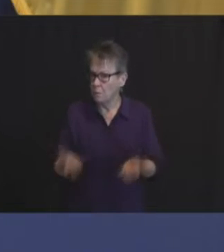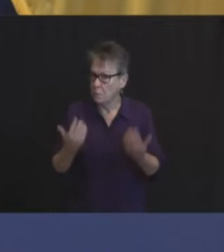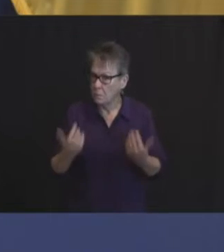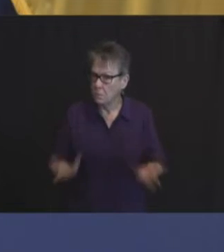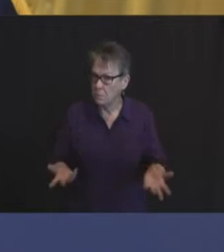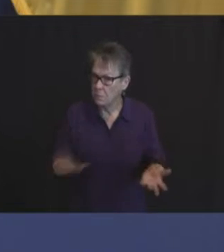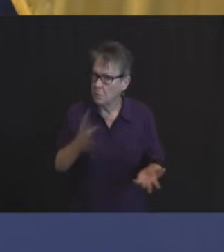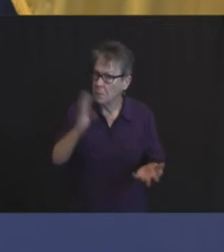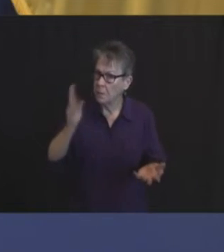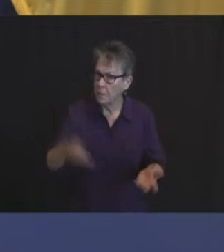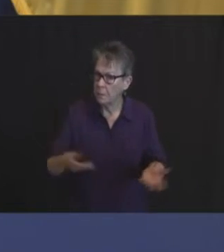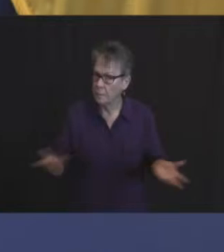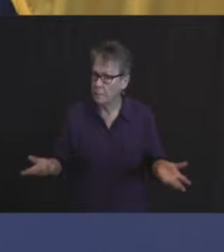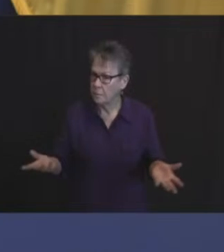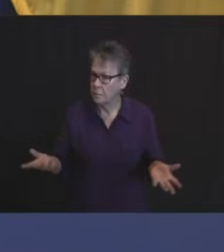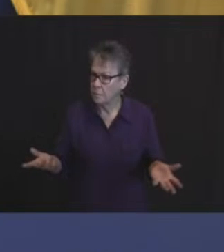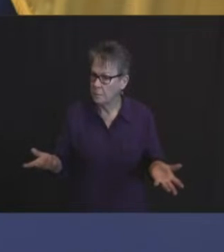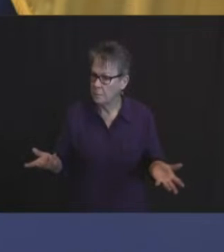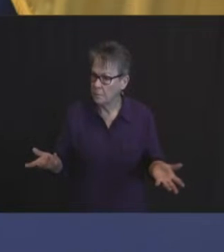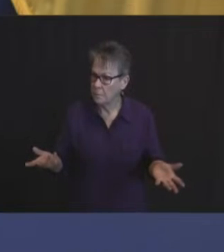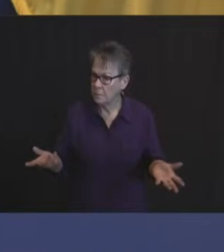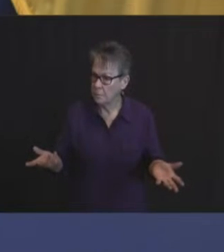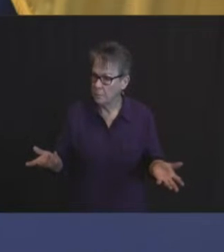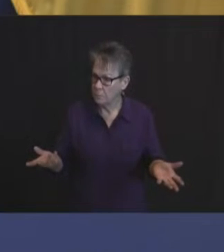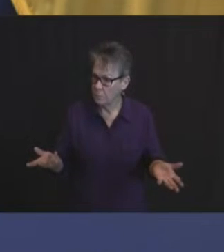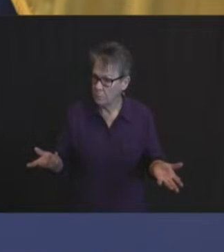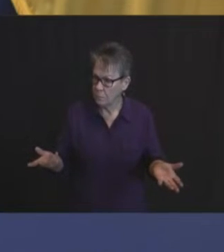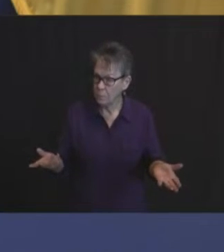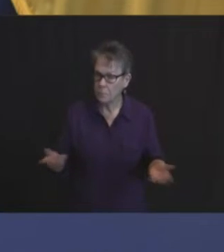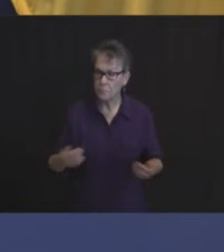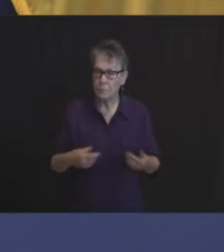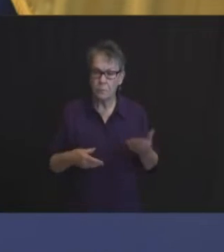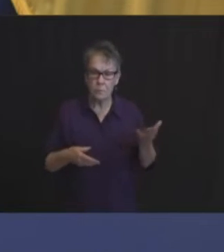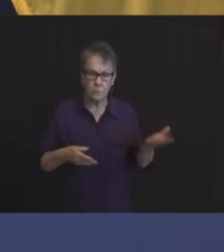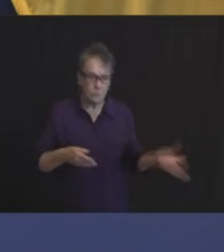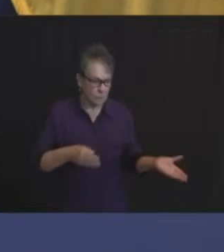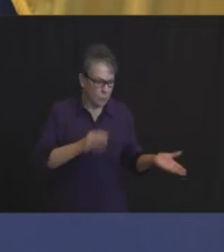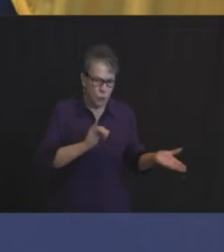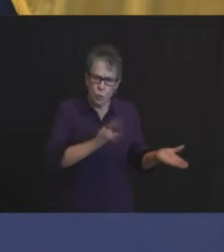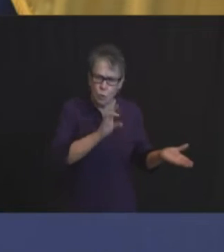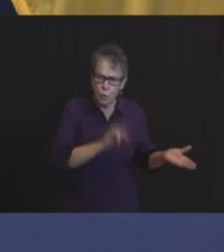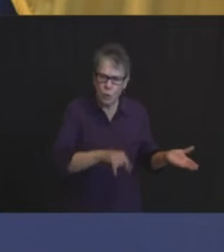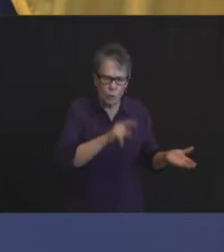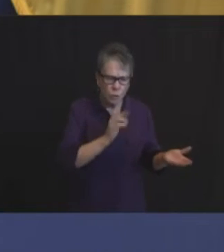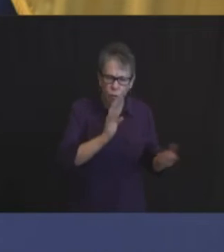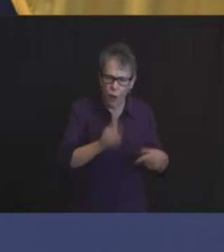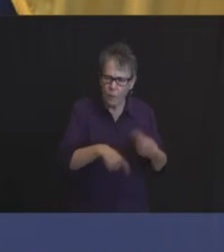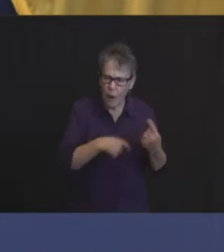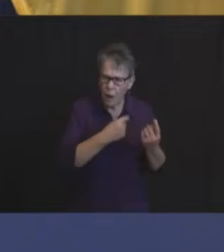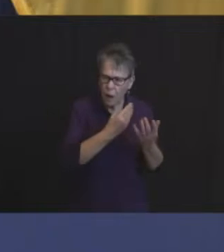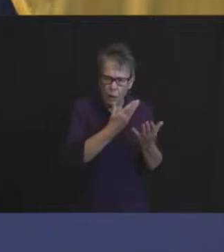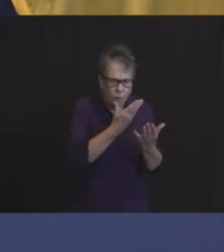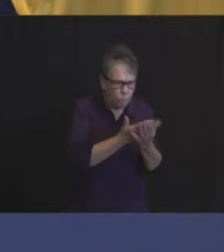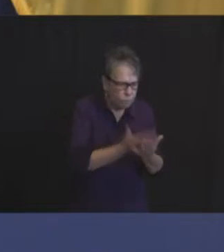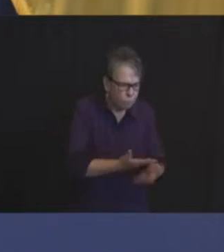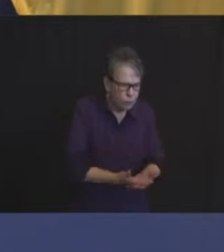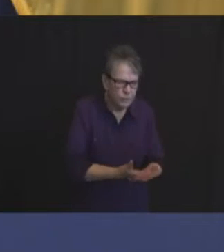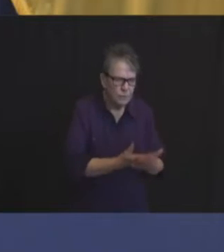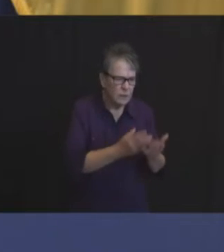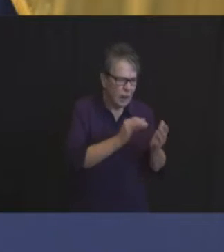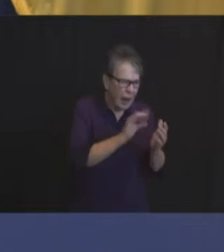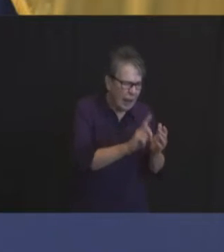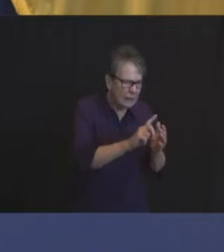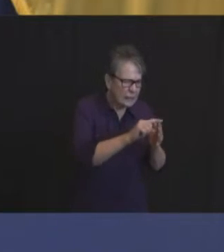Angelica should talk about the in-person learning piece of this. But just, I got handed the numbers just before coming